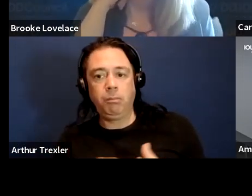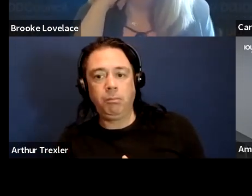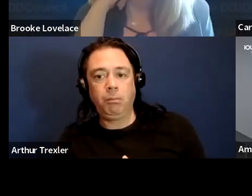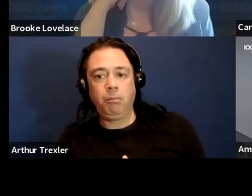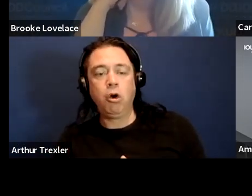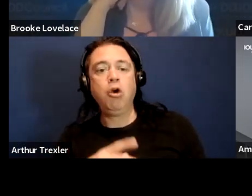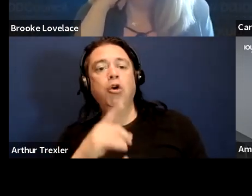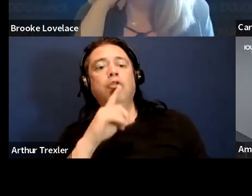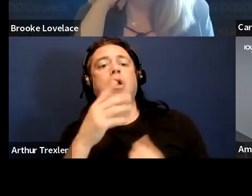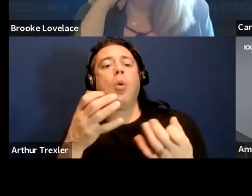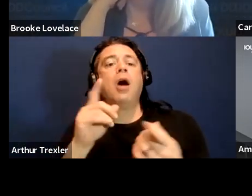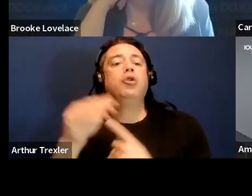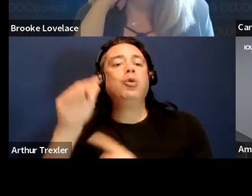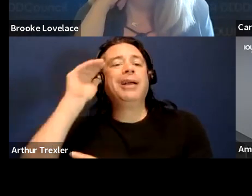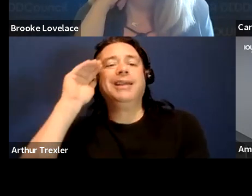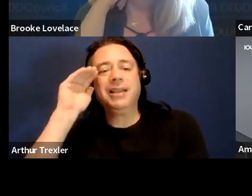really hear about